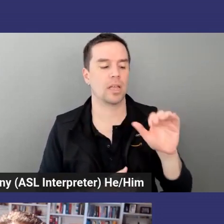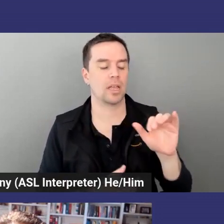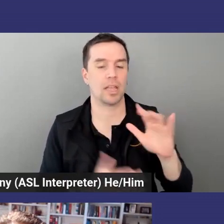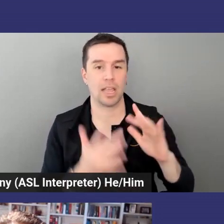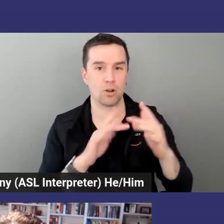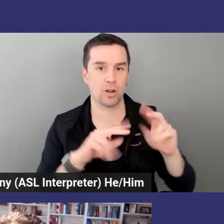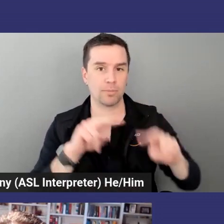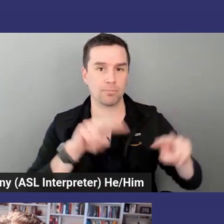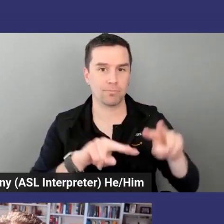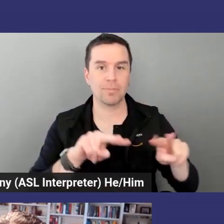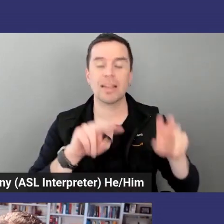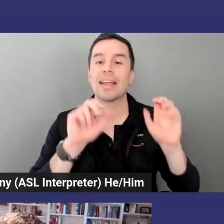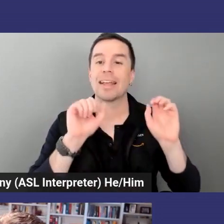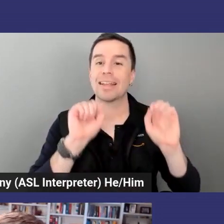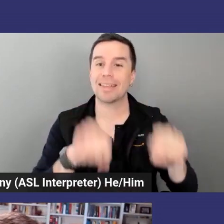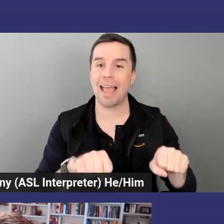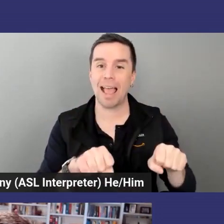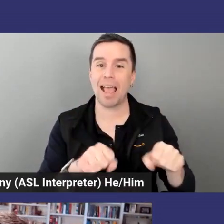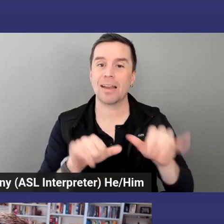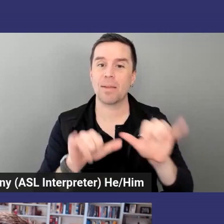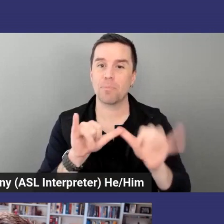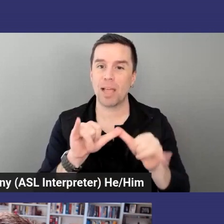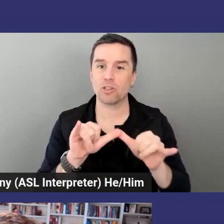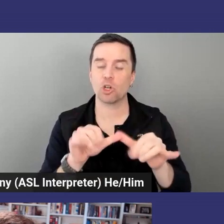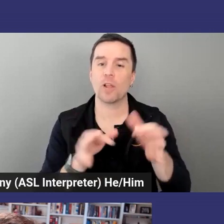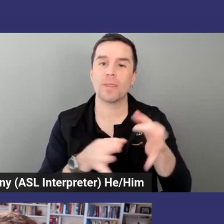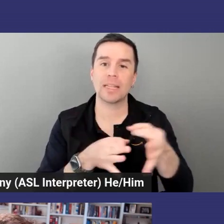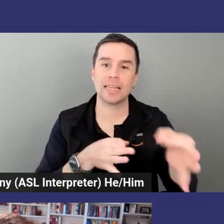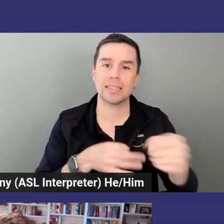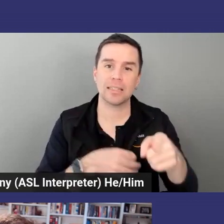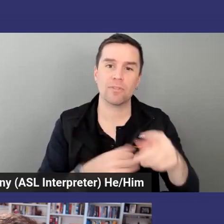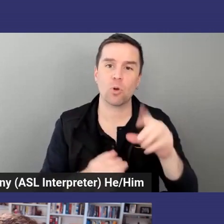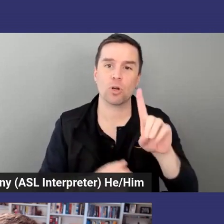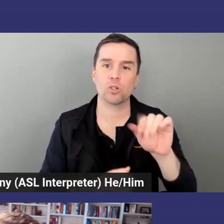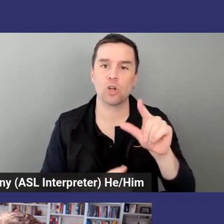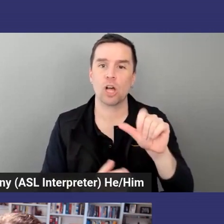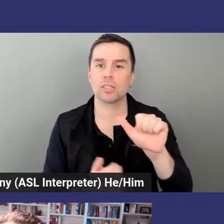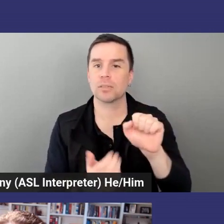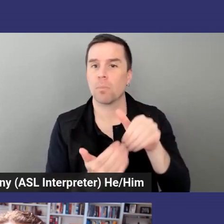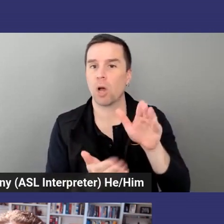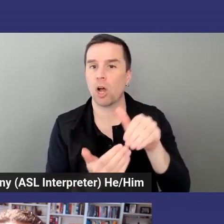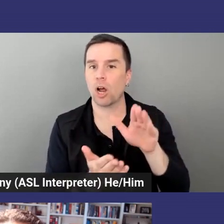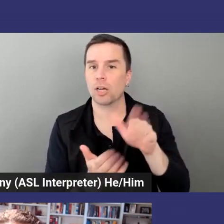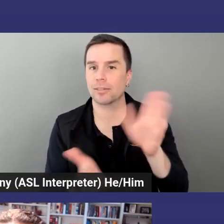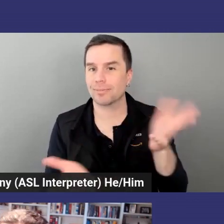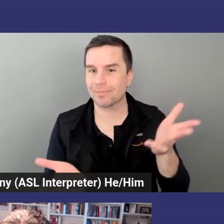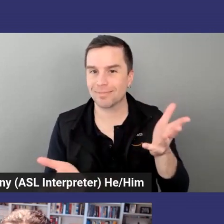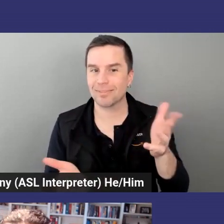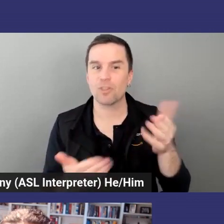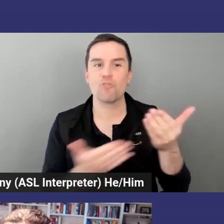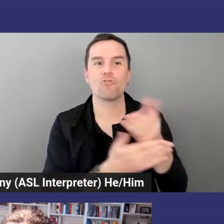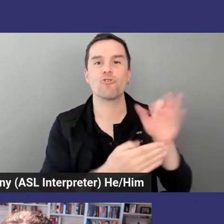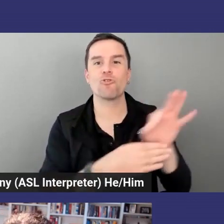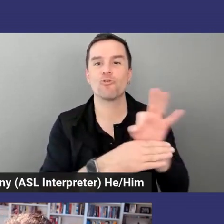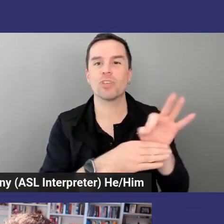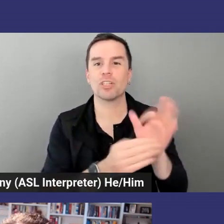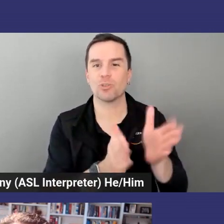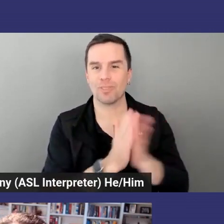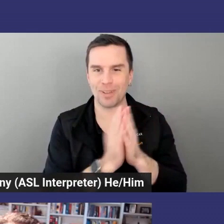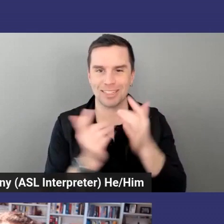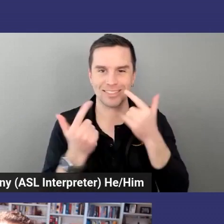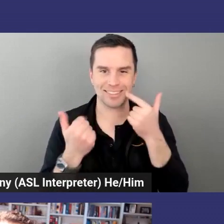of your dog's bark. So we'll have to get with AM offline. But feature request. Yeah, feature